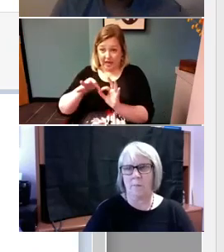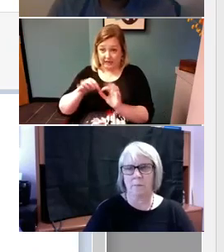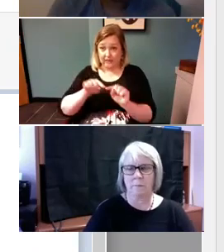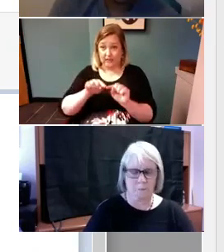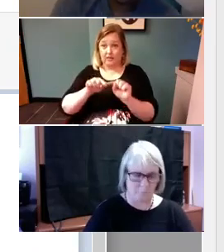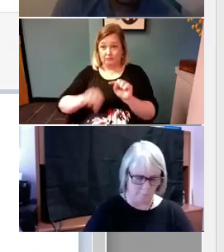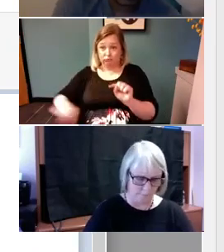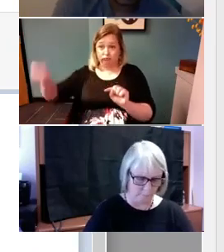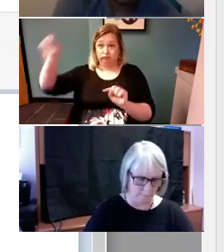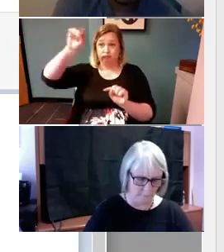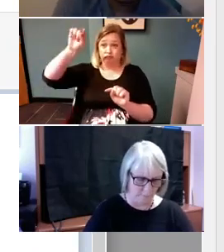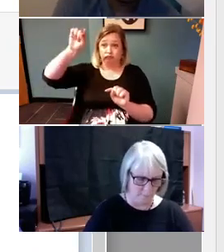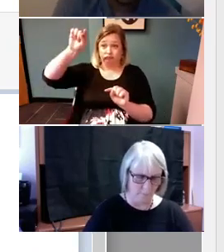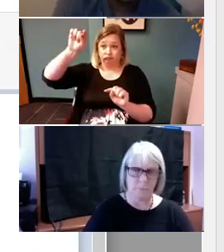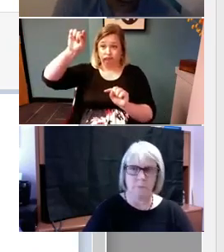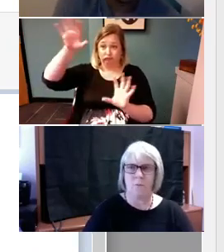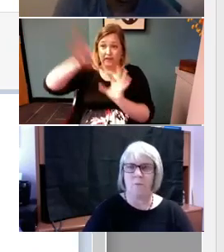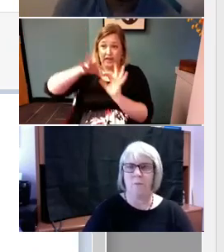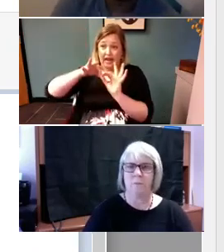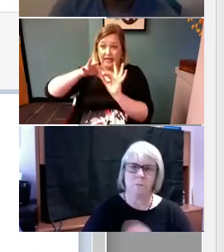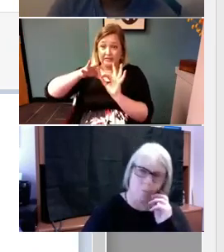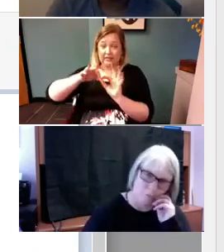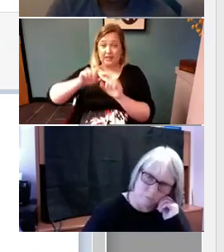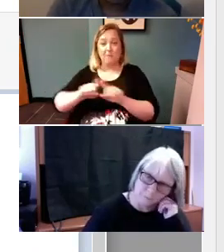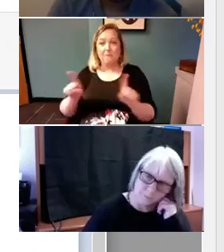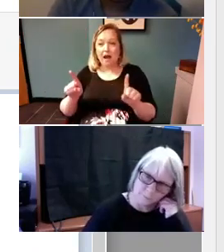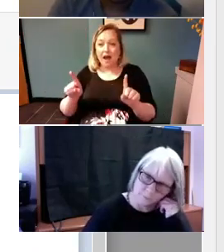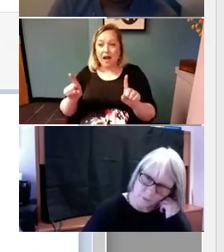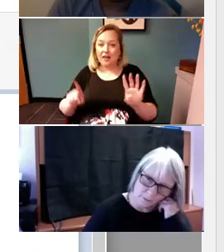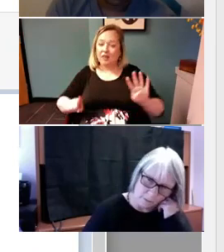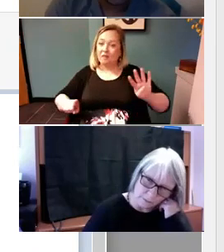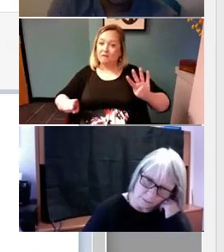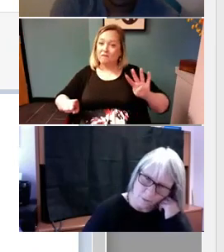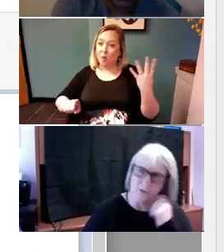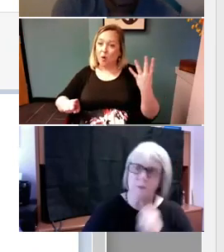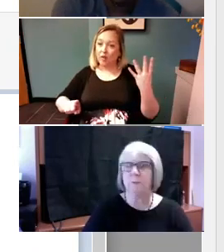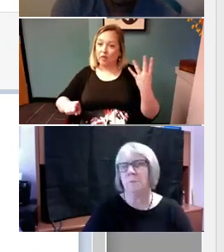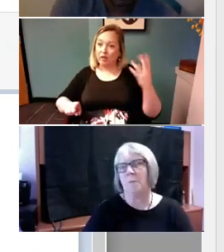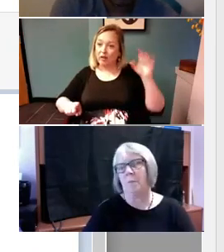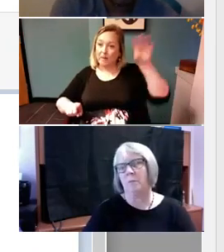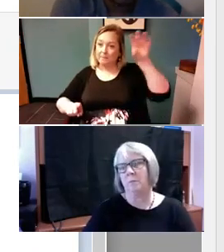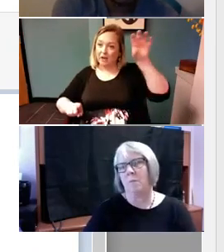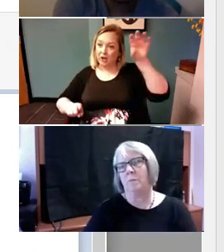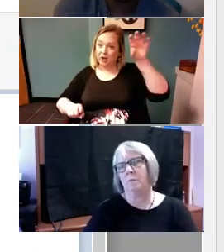thing. But when we come to the fourth node, we have to sort of find a way